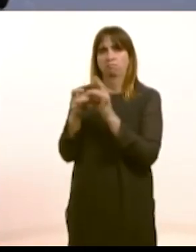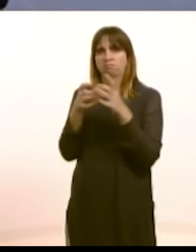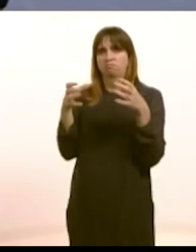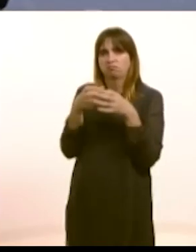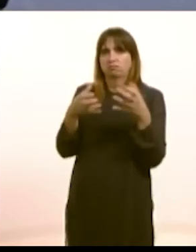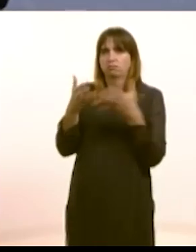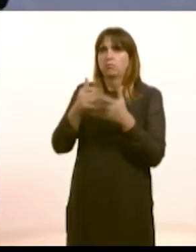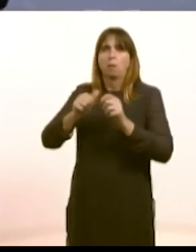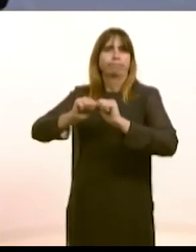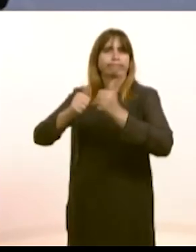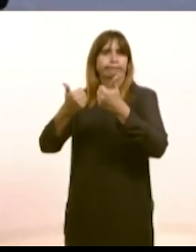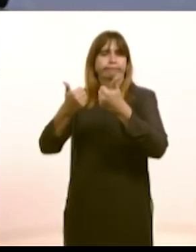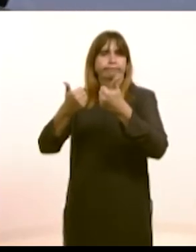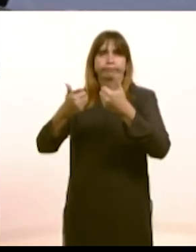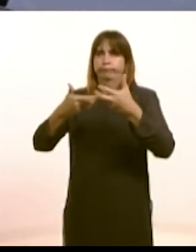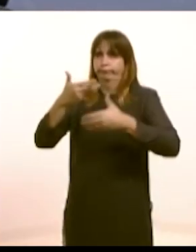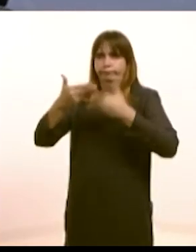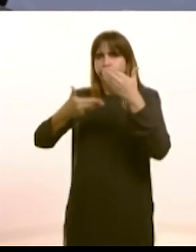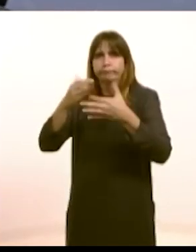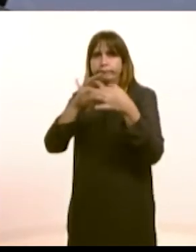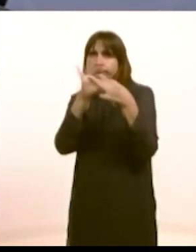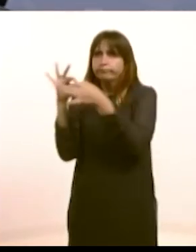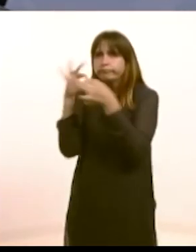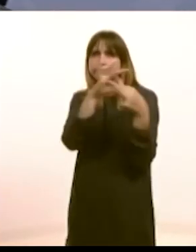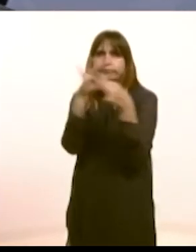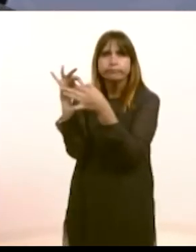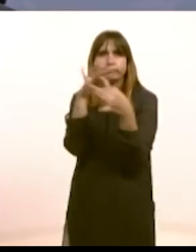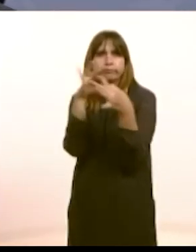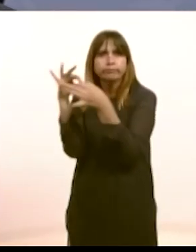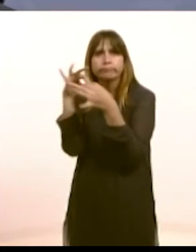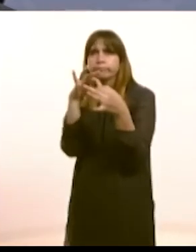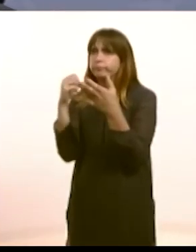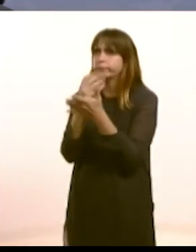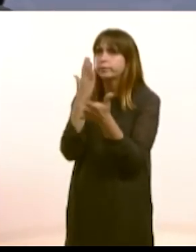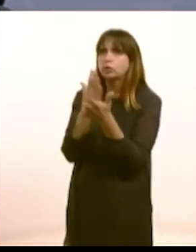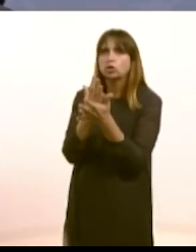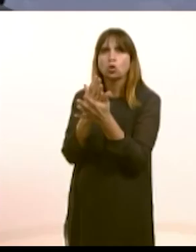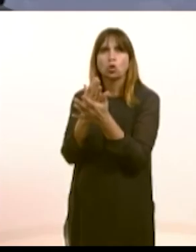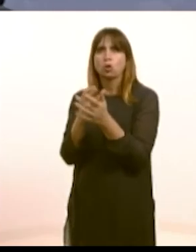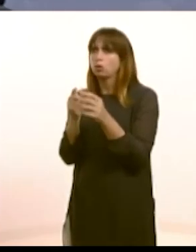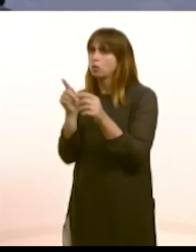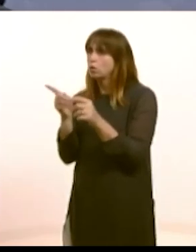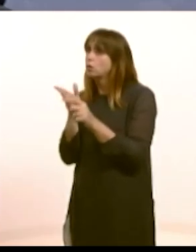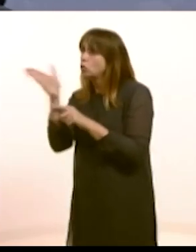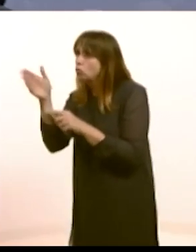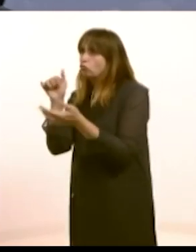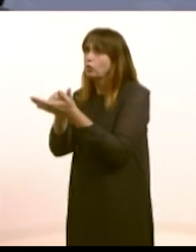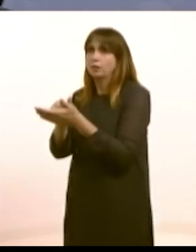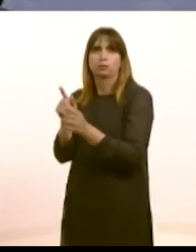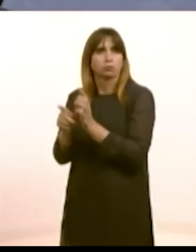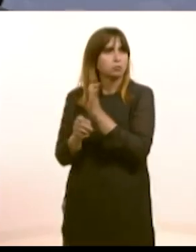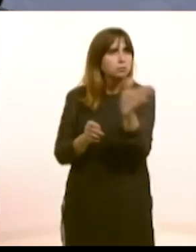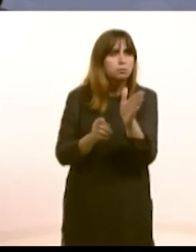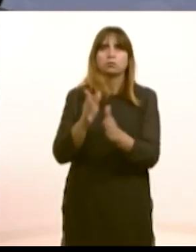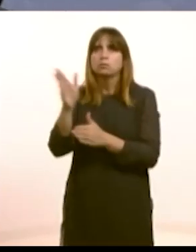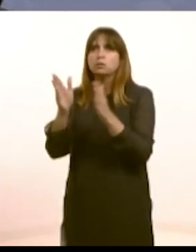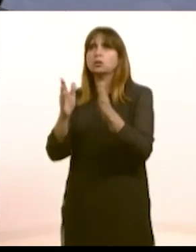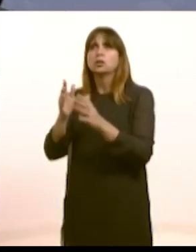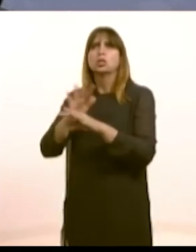incredibly effective in working together to ensure that people have access to the right services and in preventing